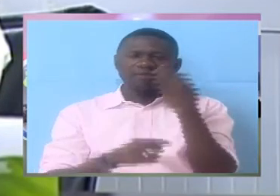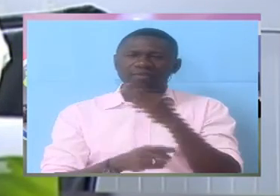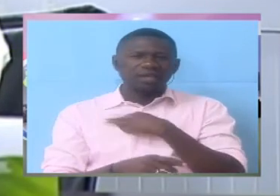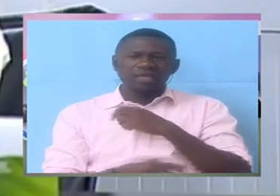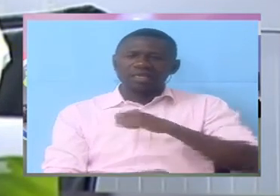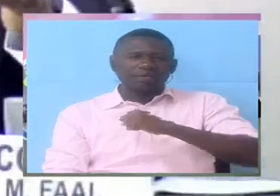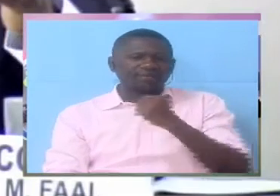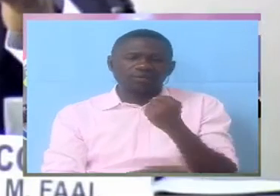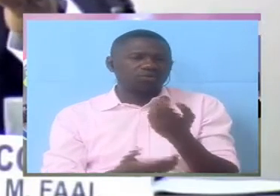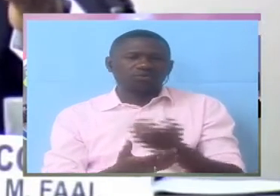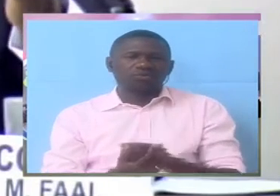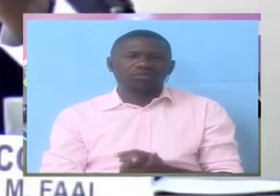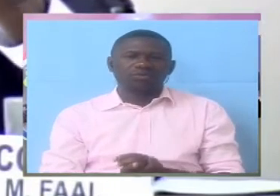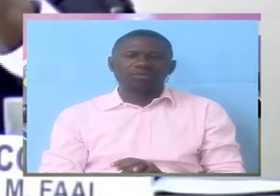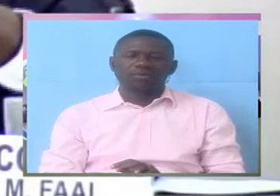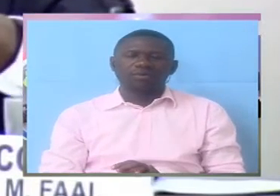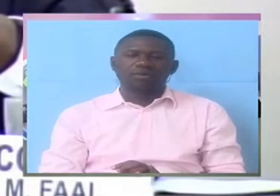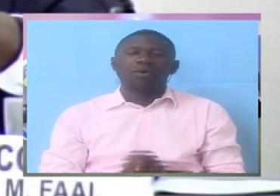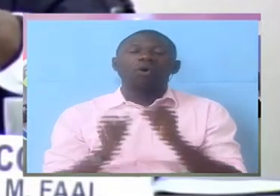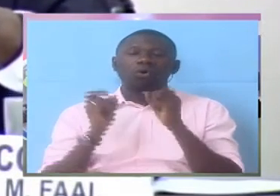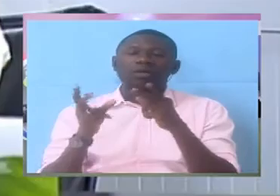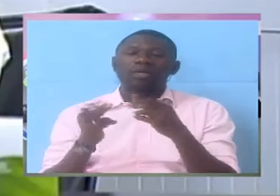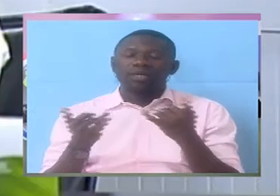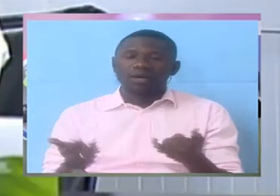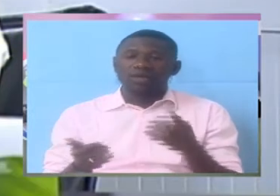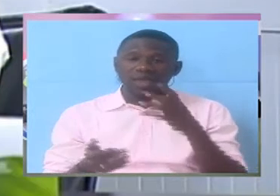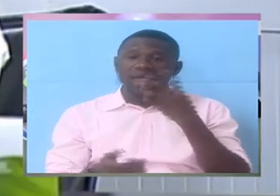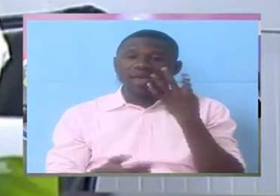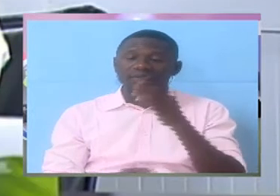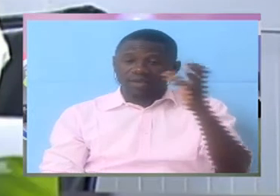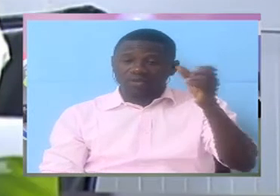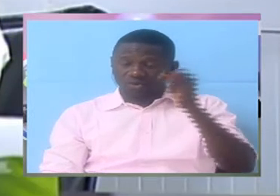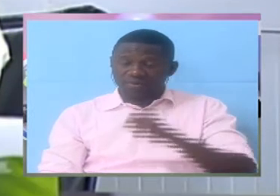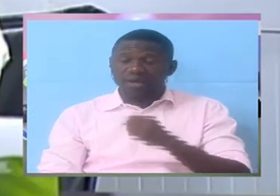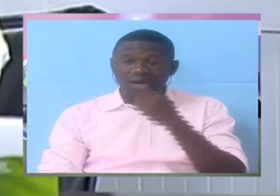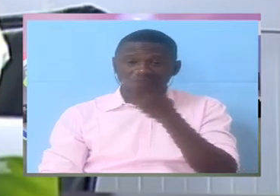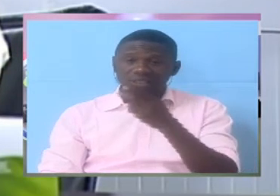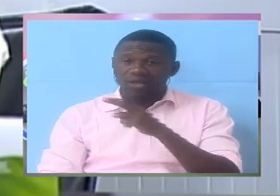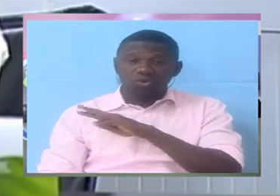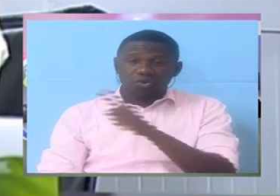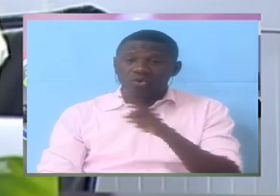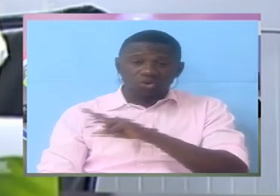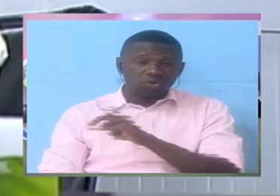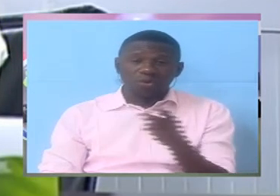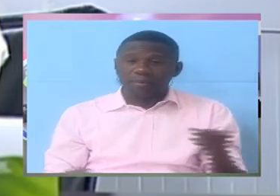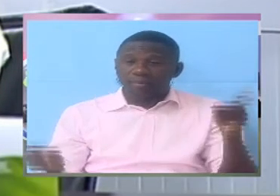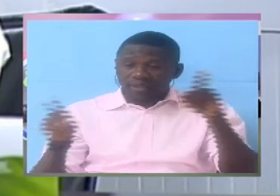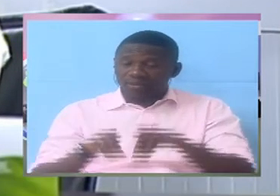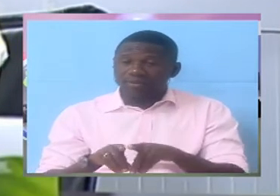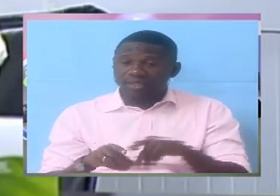What if they deny? Would you say they are lying? Yes, Council. Ah, Council.